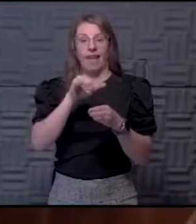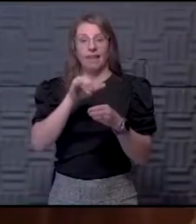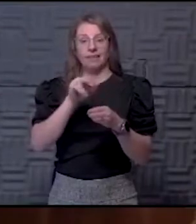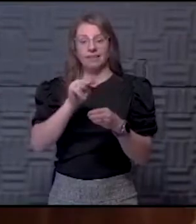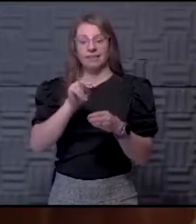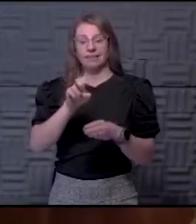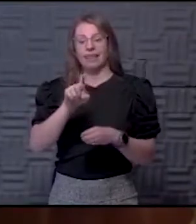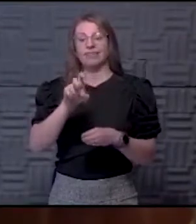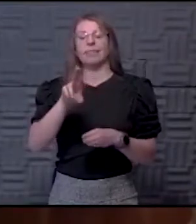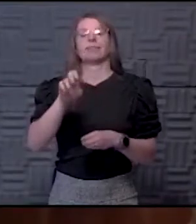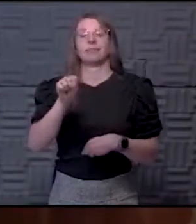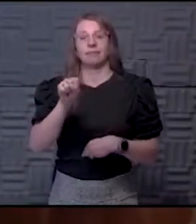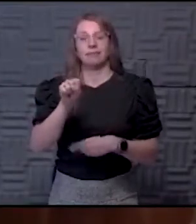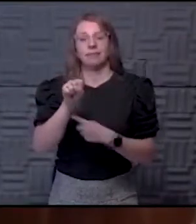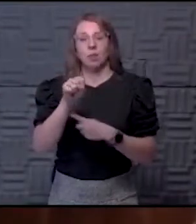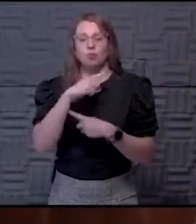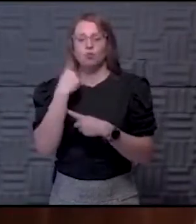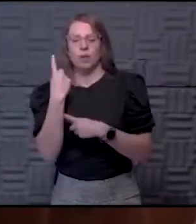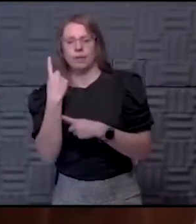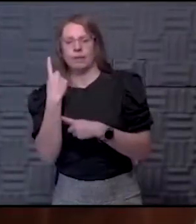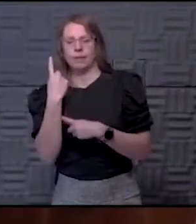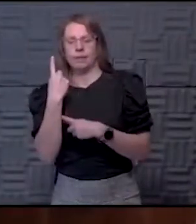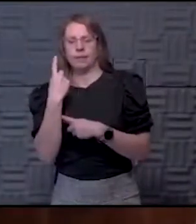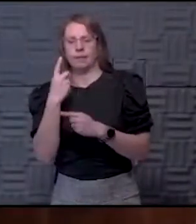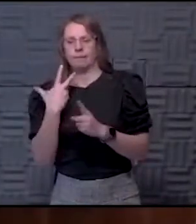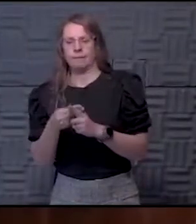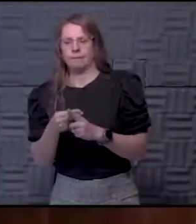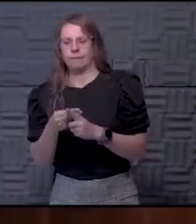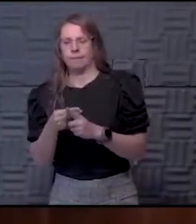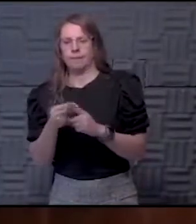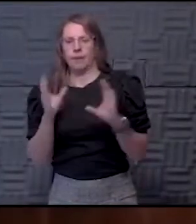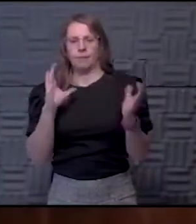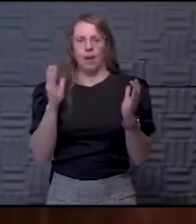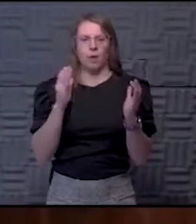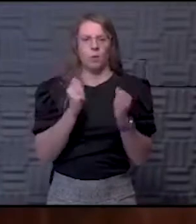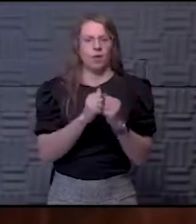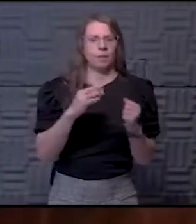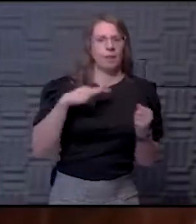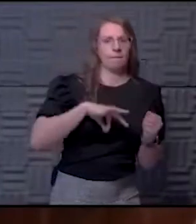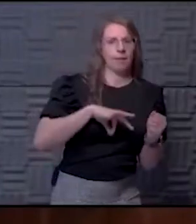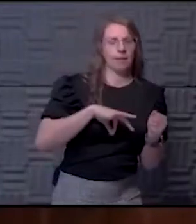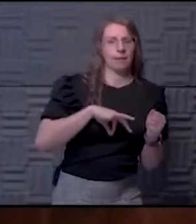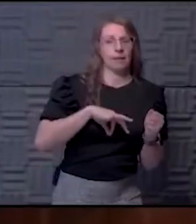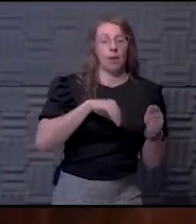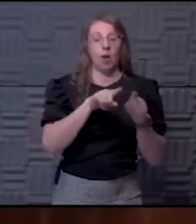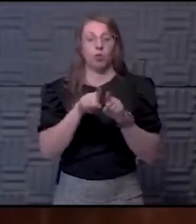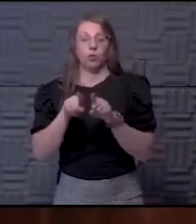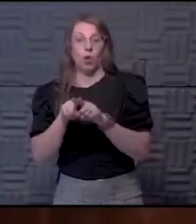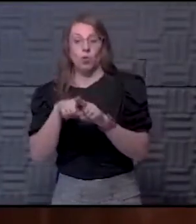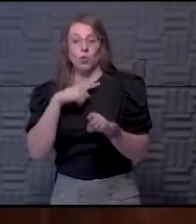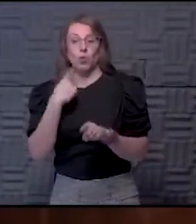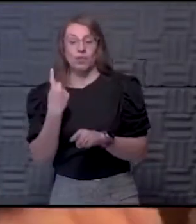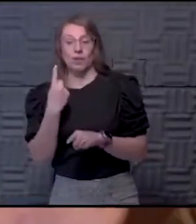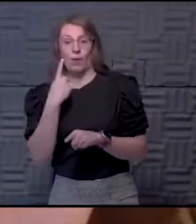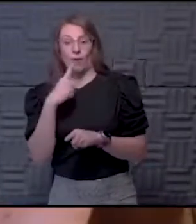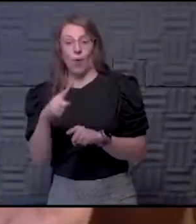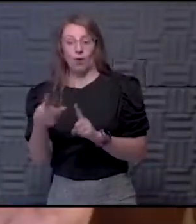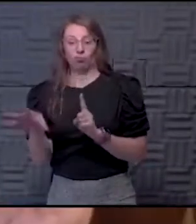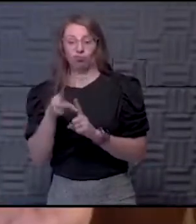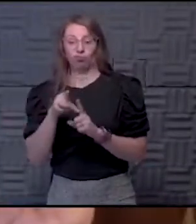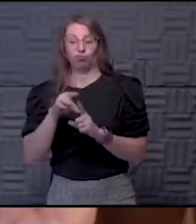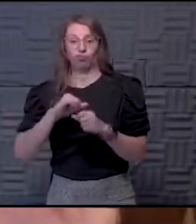nexus of what are the risks of getting the vaccine and the benefits, and what are the risks of getting